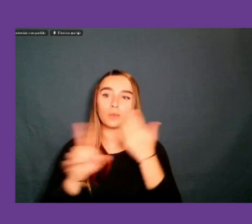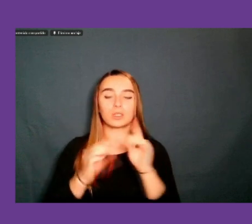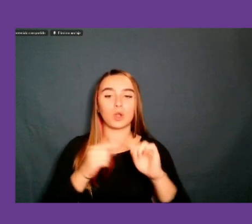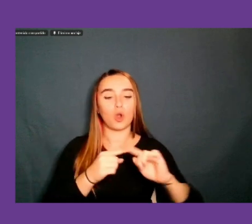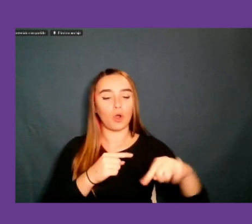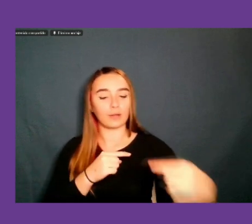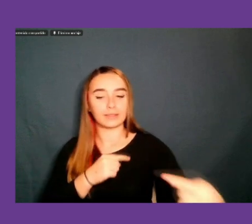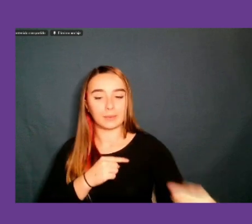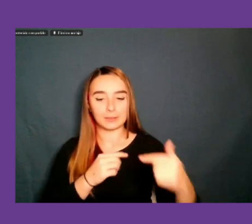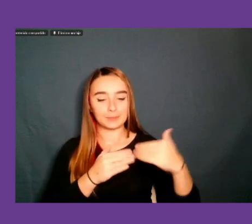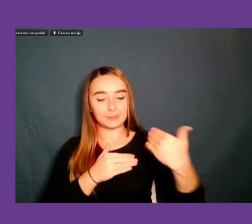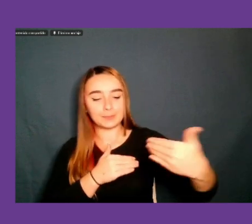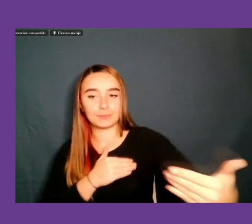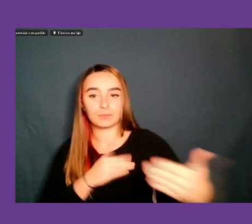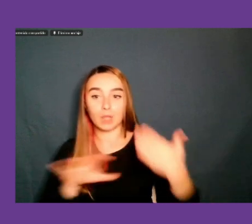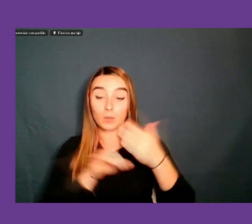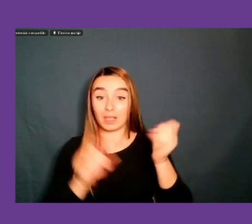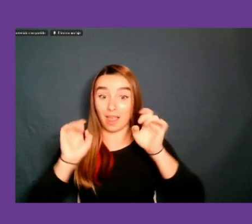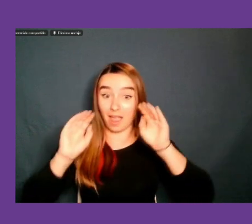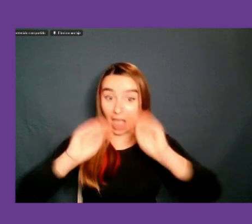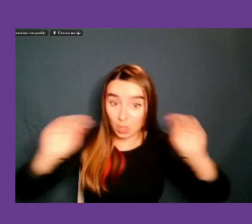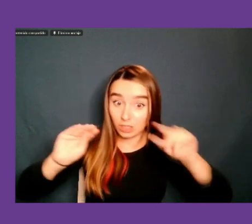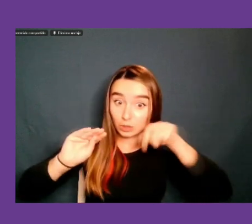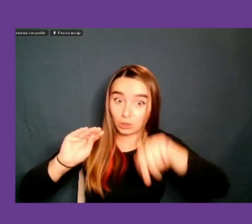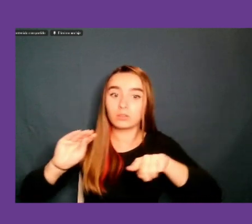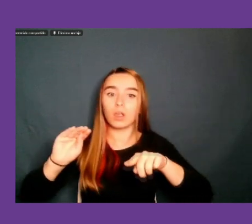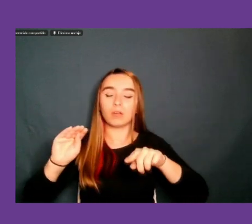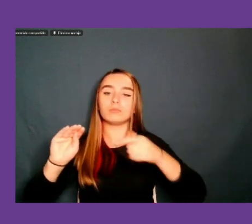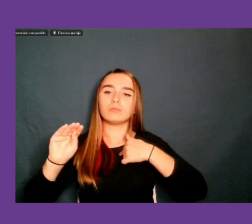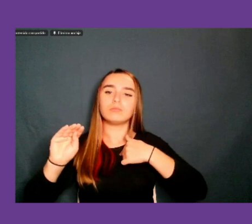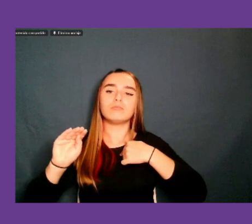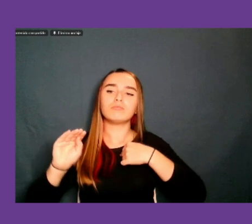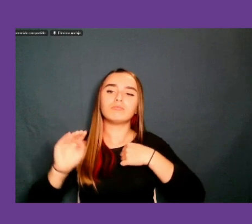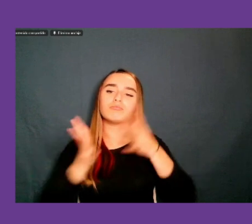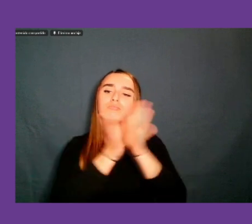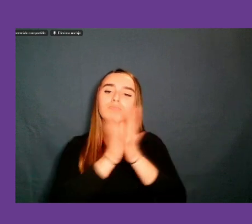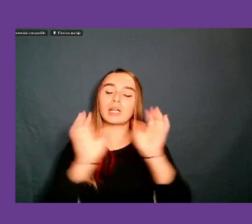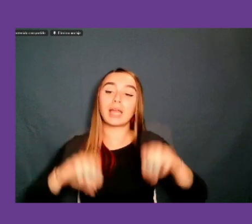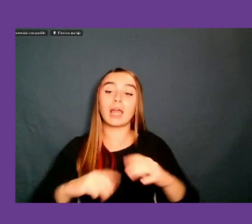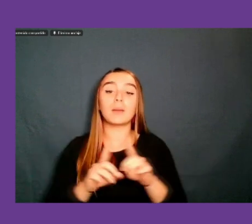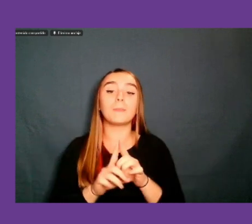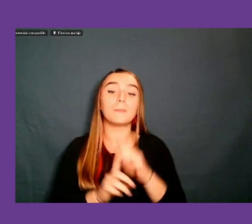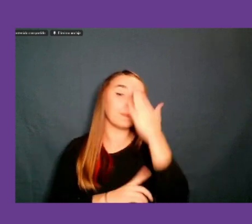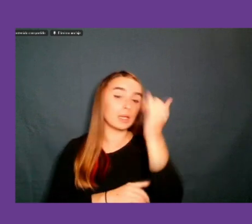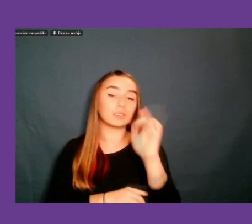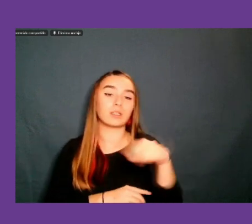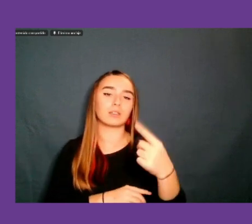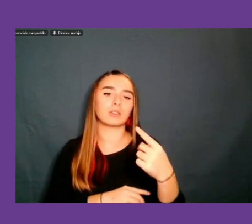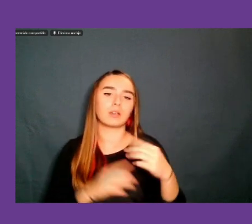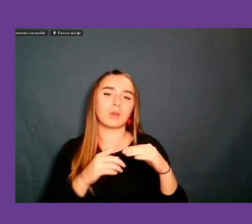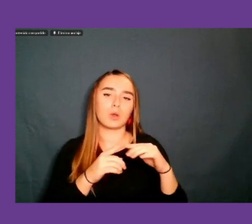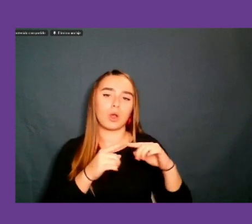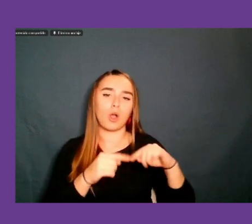in also for education, because Design for All you will see as a concrete consequence on